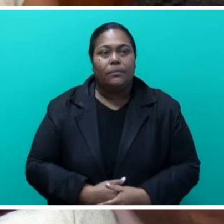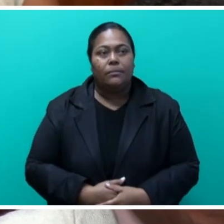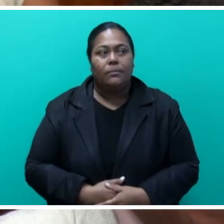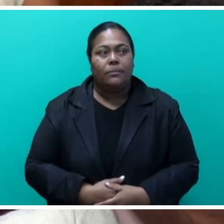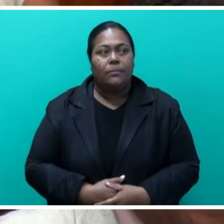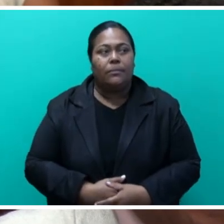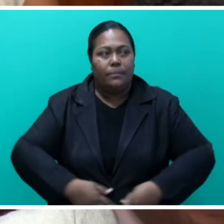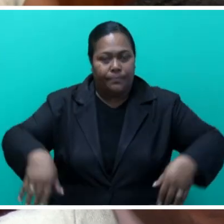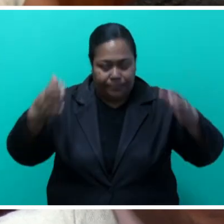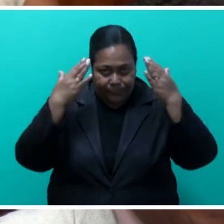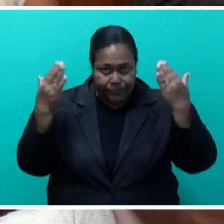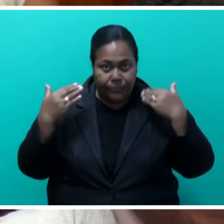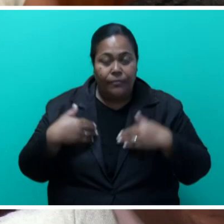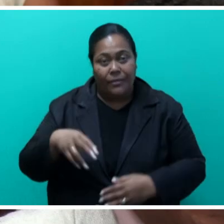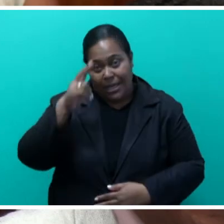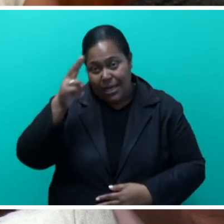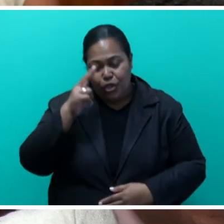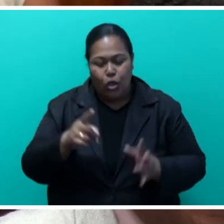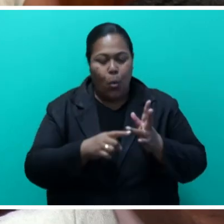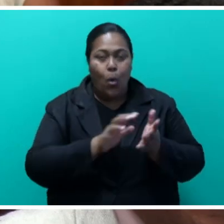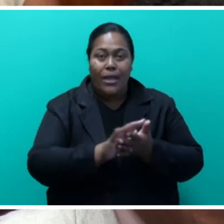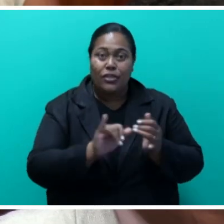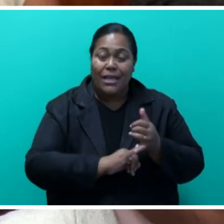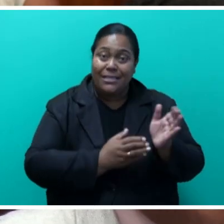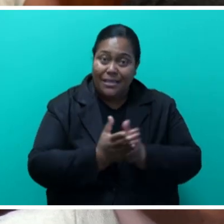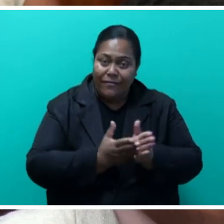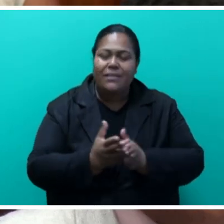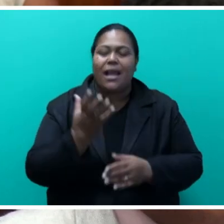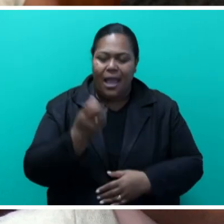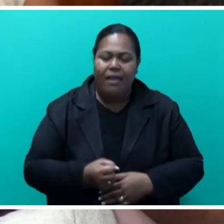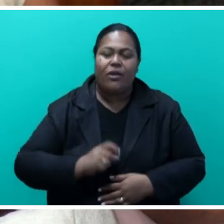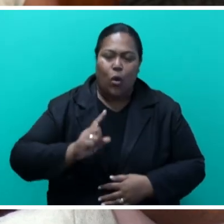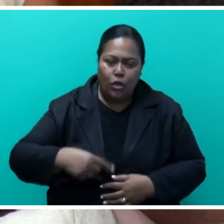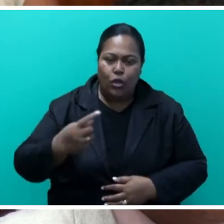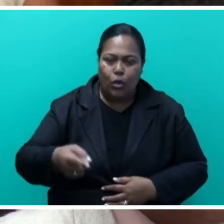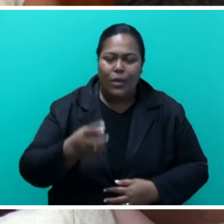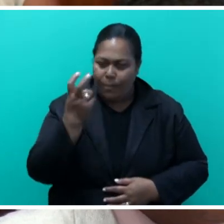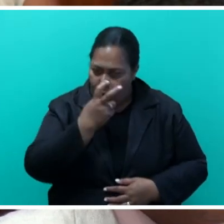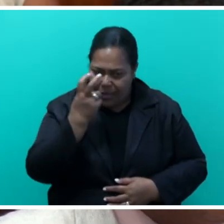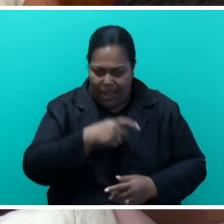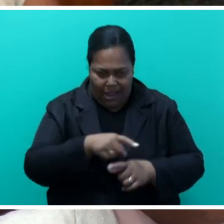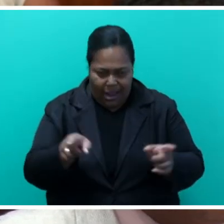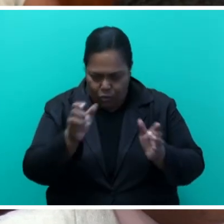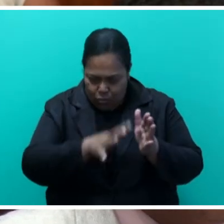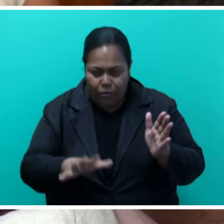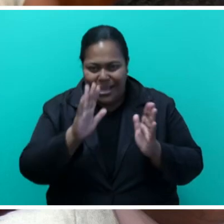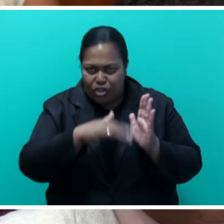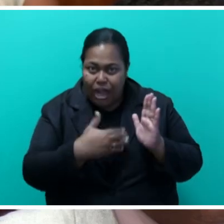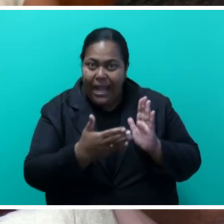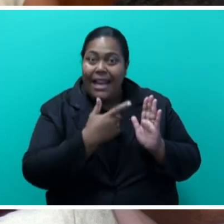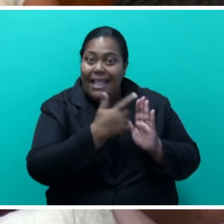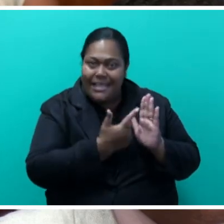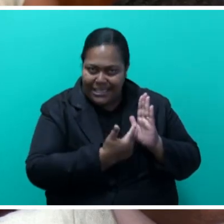Mr. Speaker, sir, the National OHS Service conducts initial ground inspections using standardized checklist for the